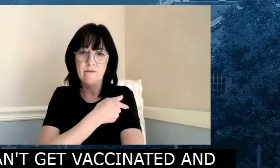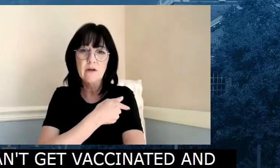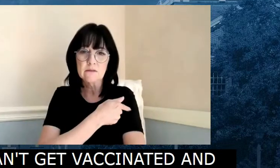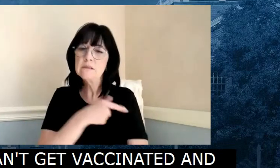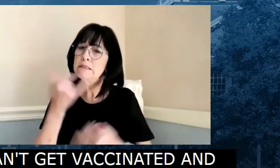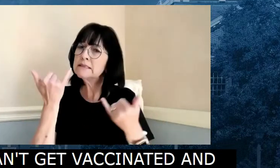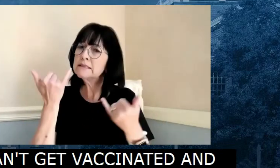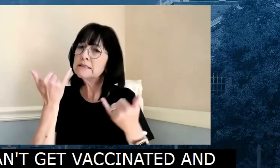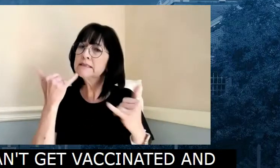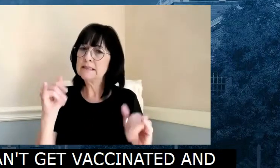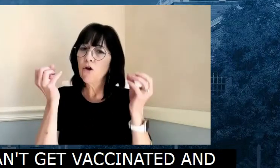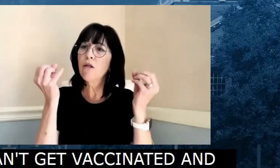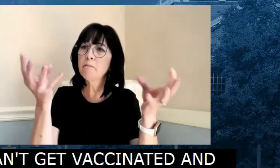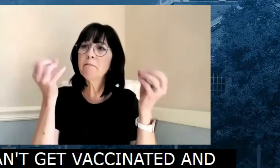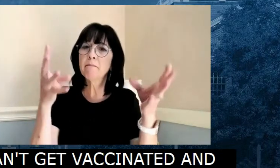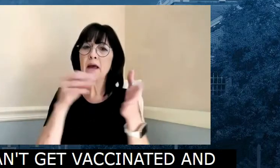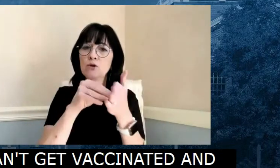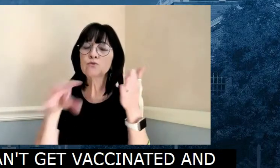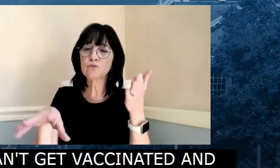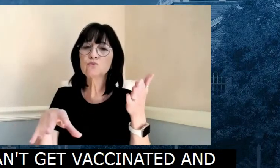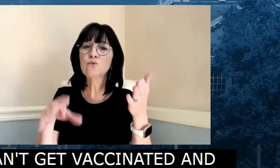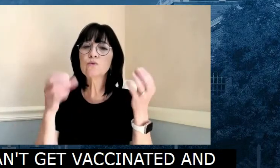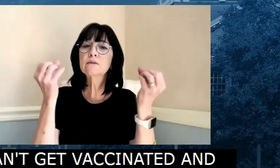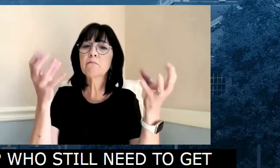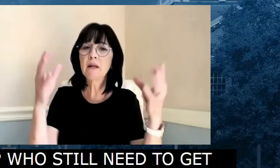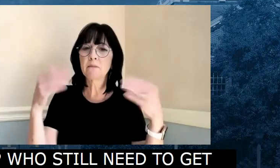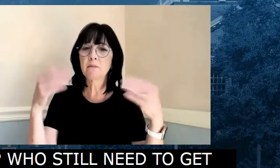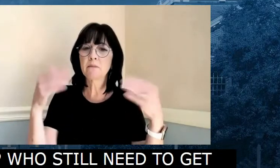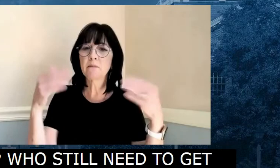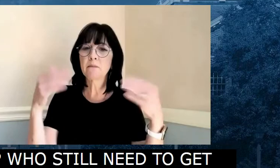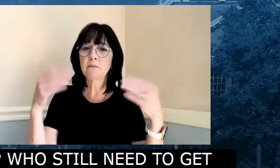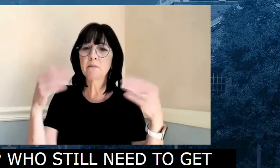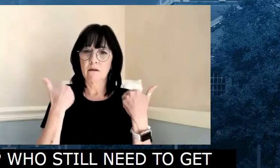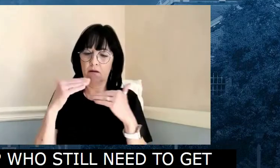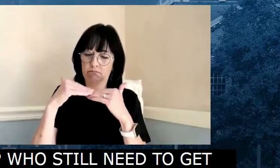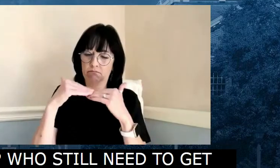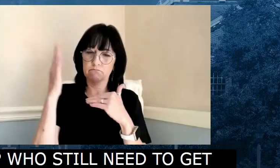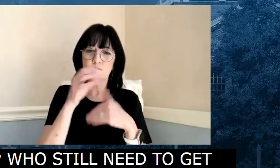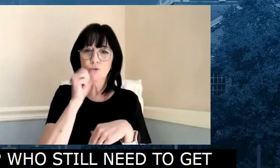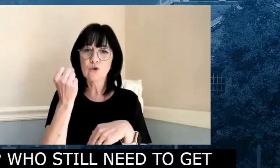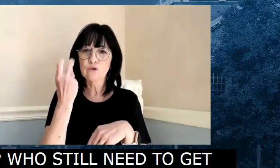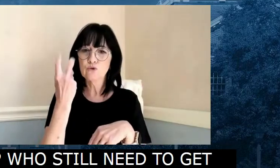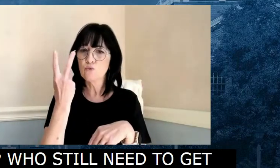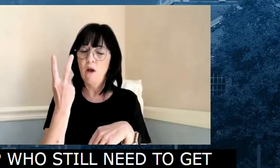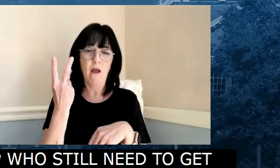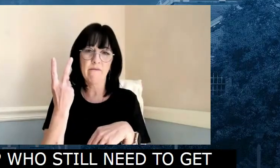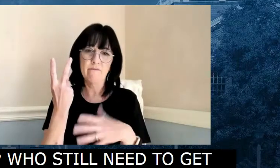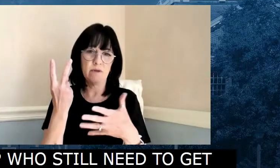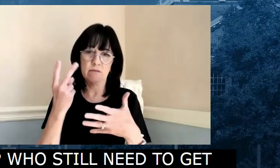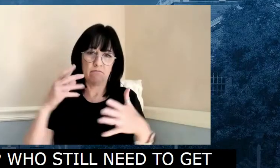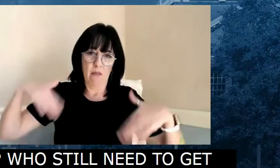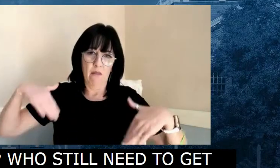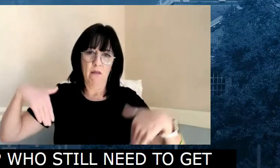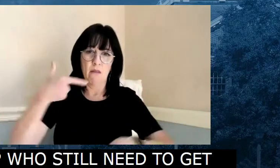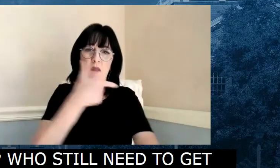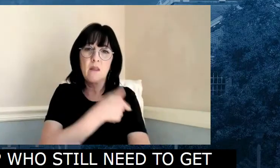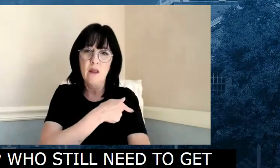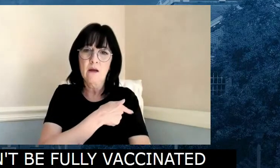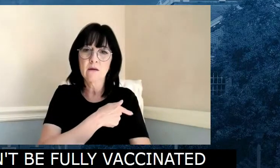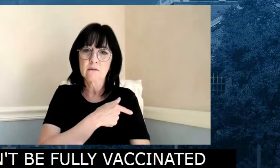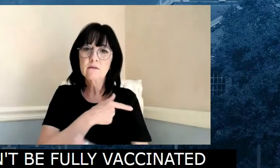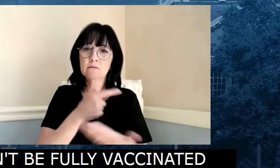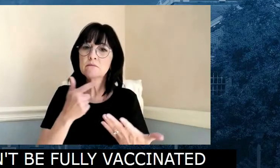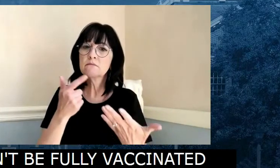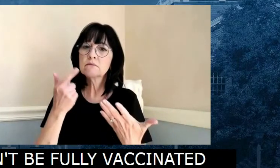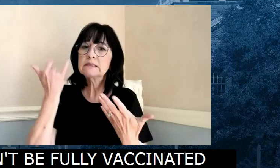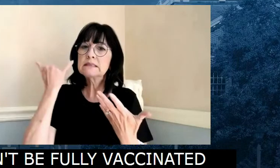fully vaccinated. Those 12 to 15 won't be fully vaccinated until really the school year is ended. And so we